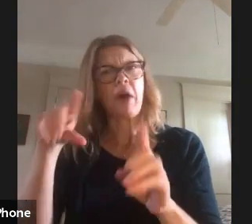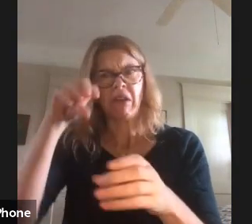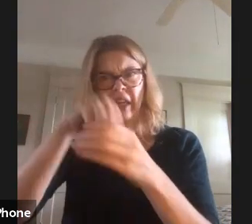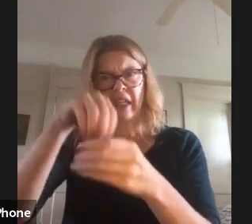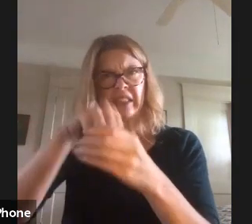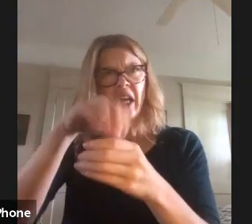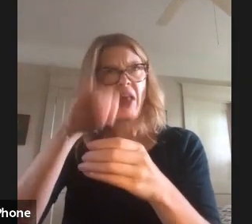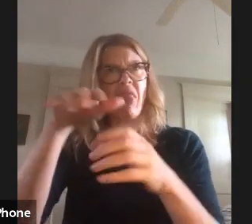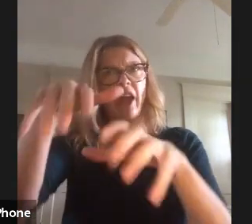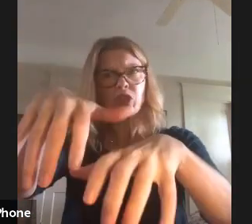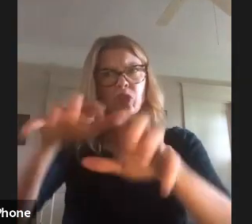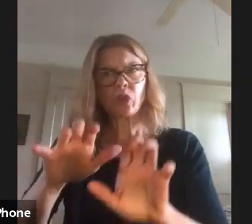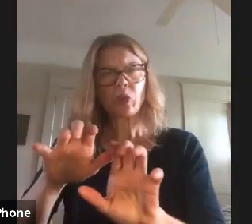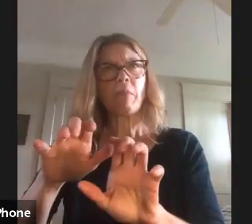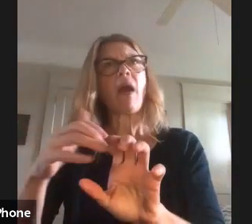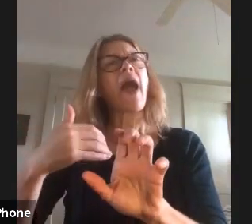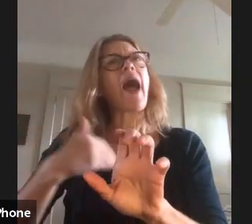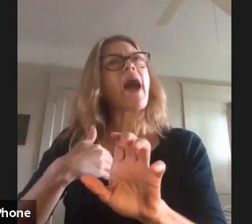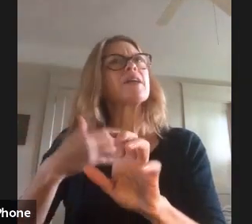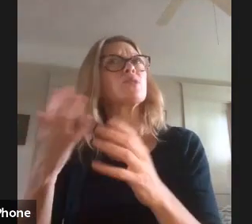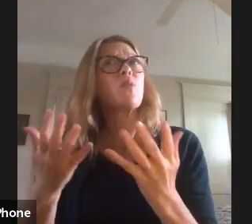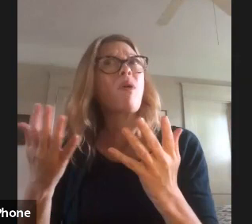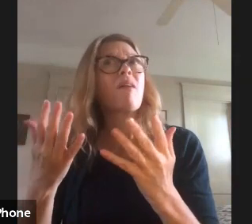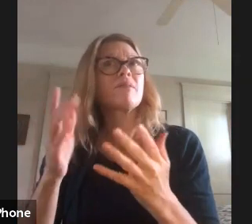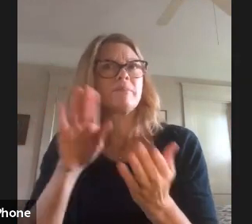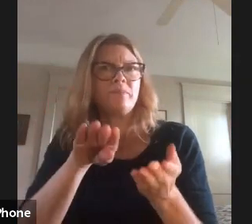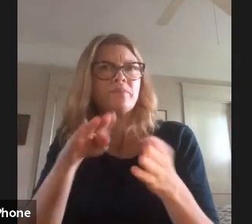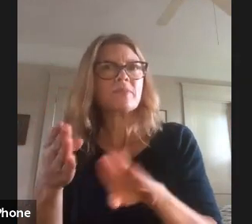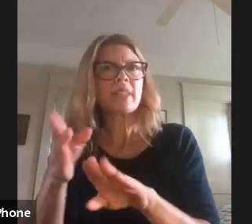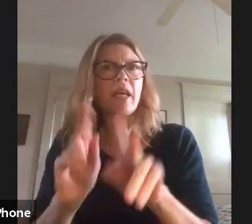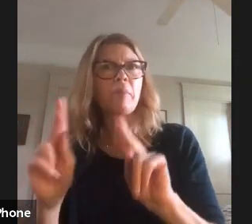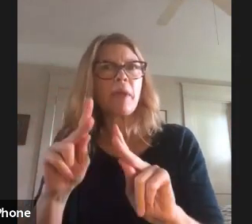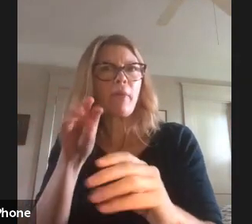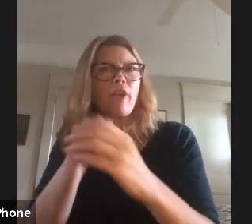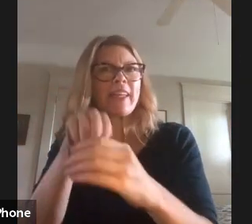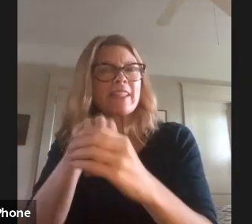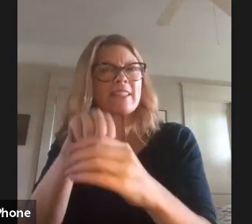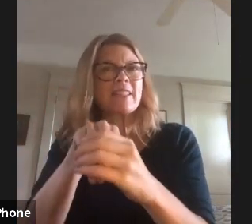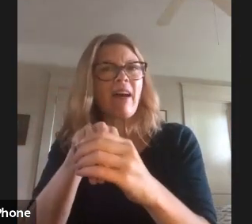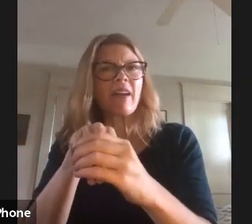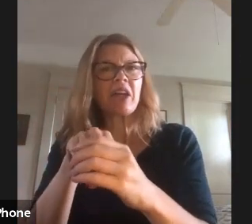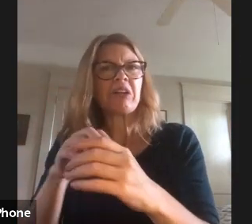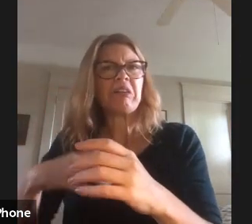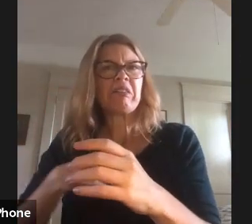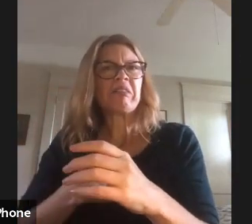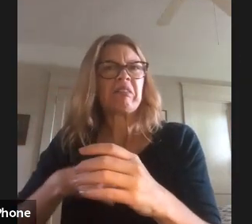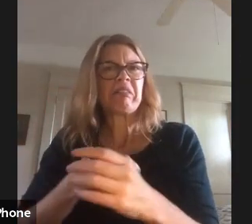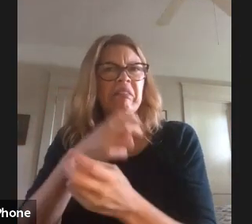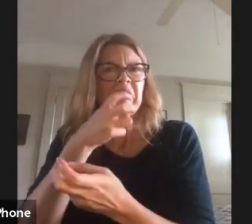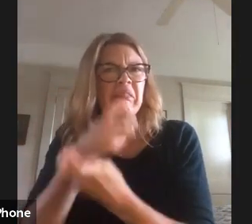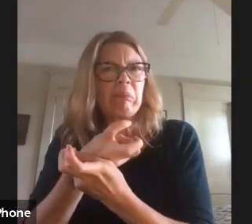So you also on the outside look righteous to others, but inside you are full of hypocrisy